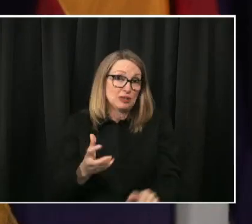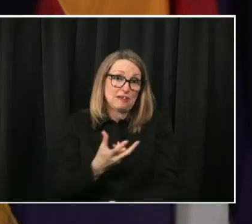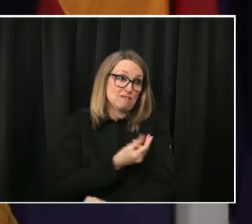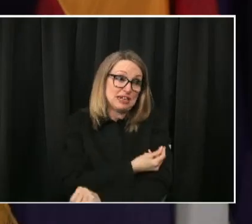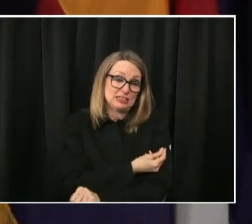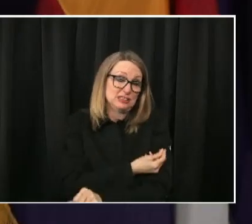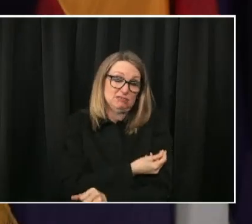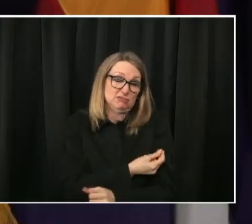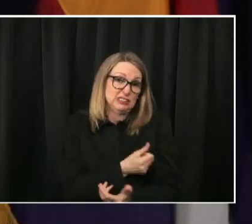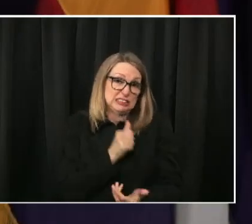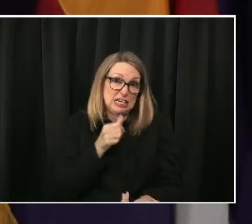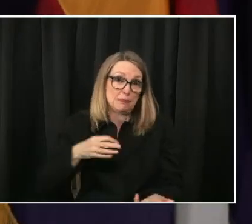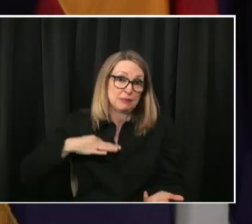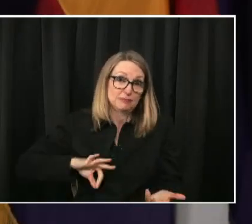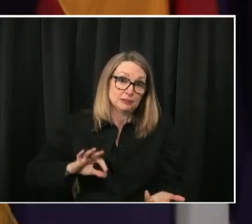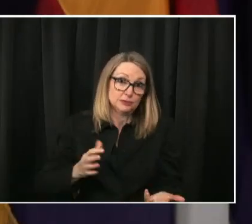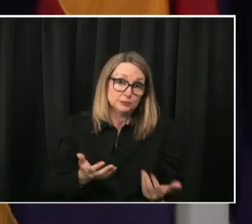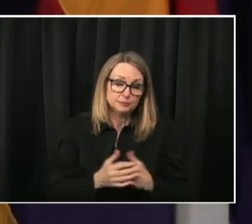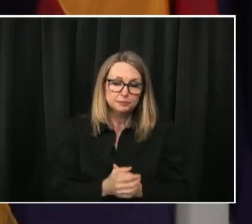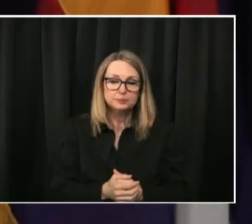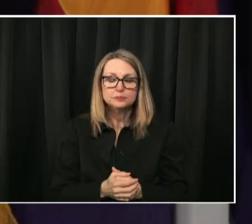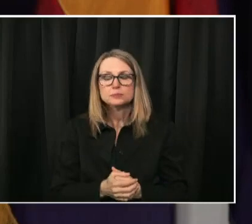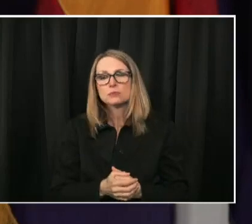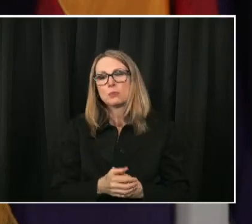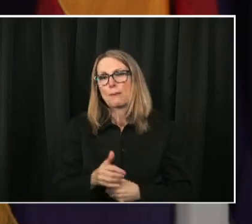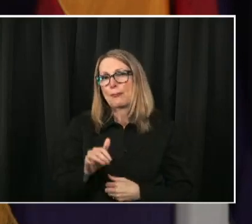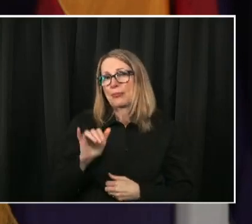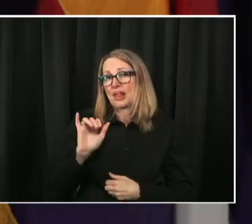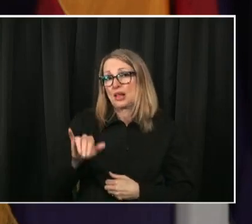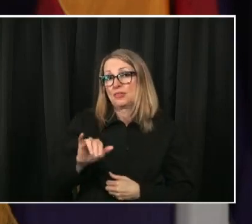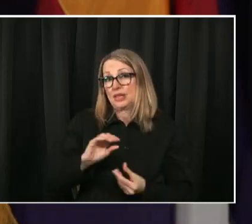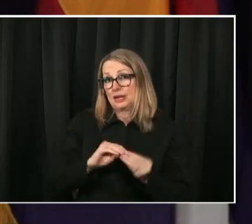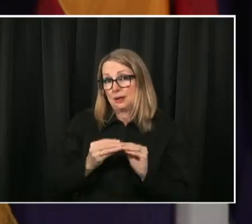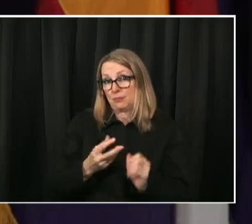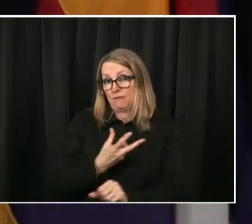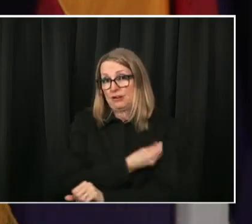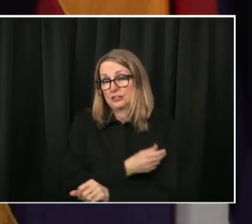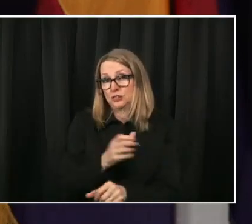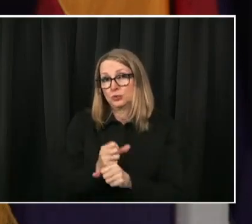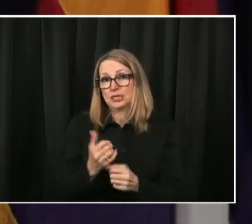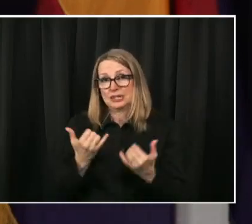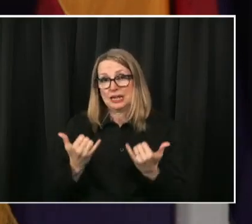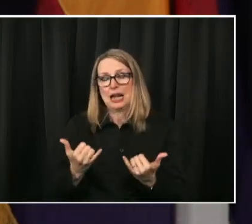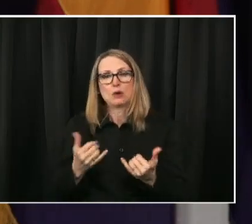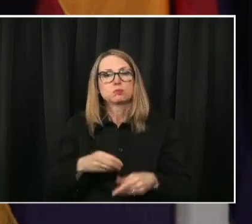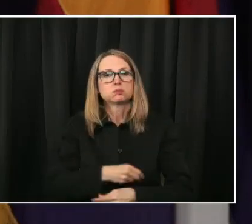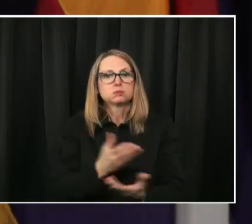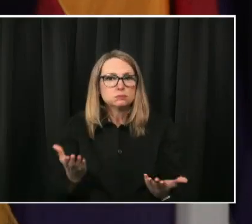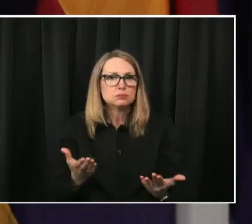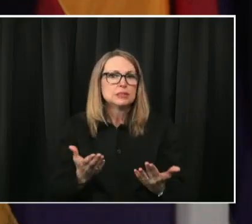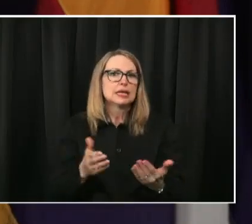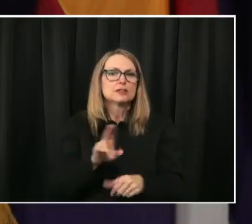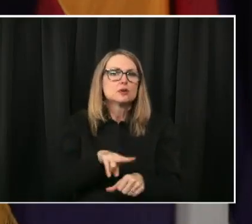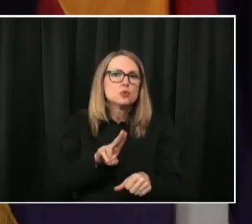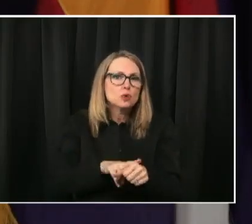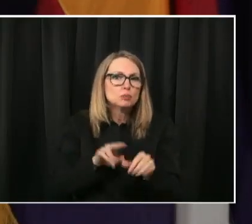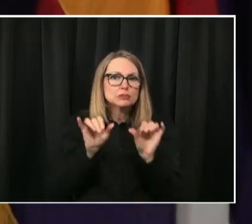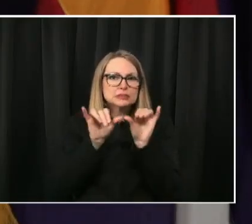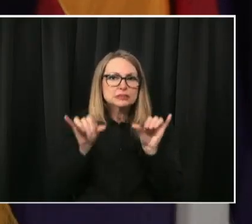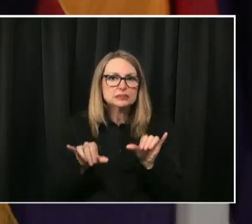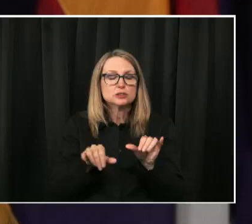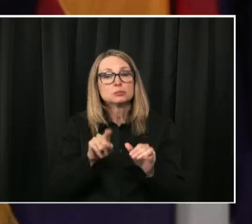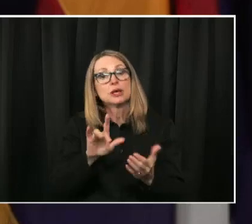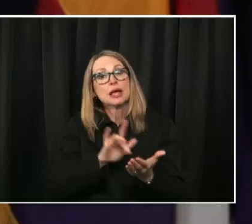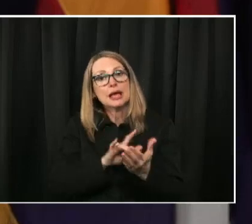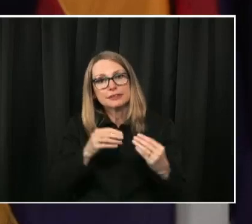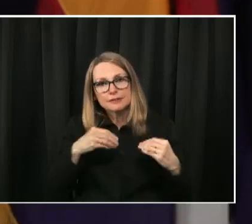do it. Currently, the current level of vaccines we actually distribute through our normal system, which means pharmacies. You can set up an appointment at a pharmacy near